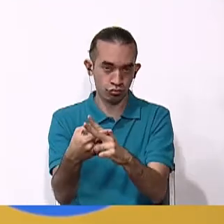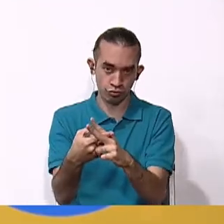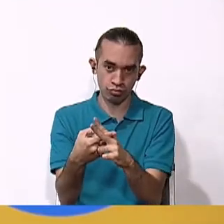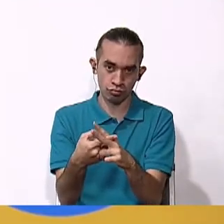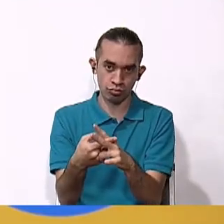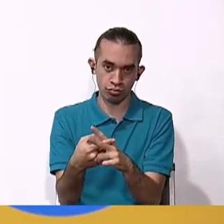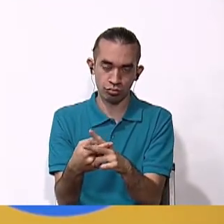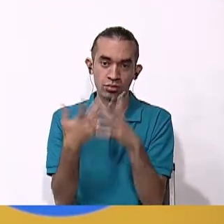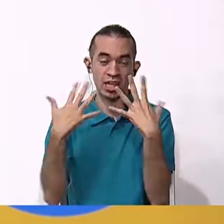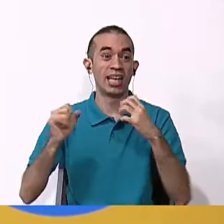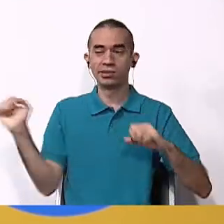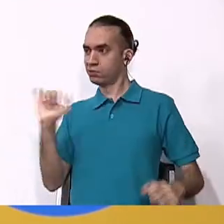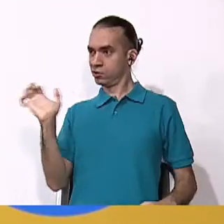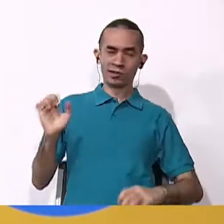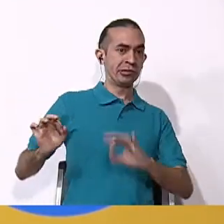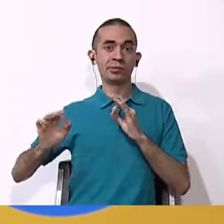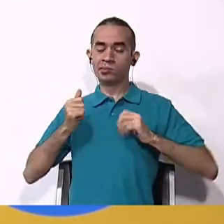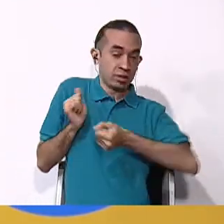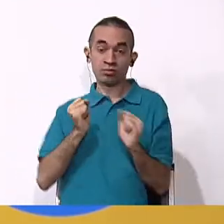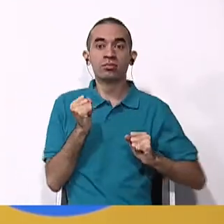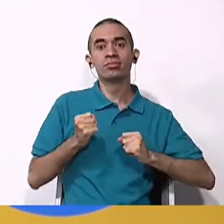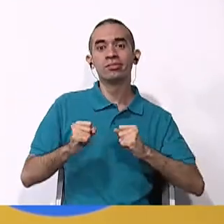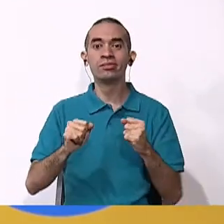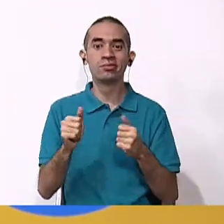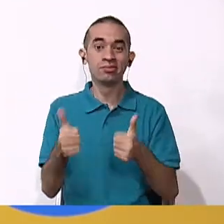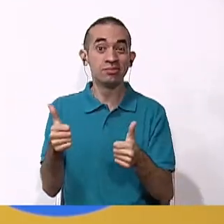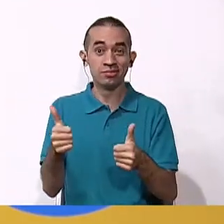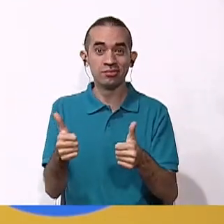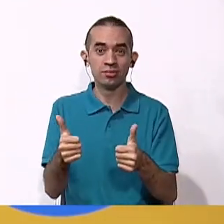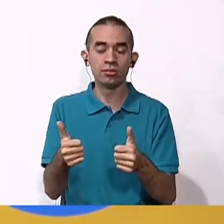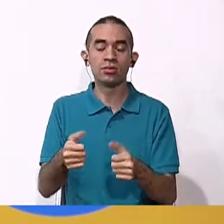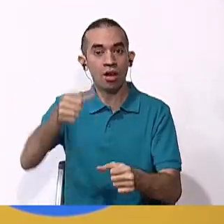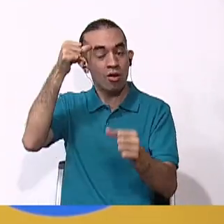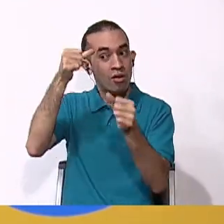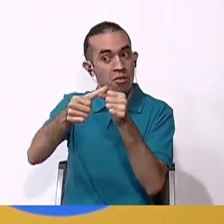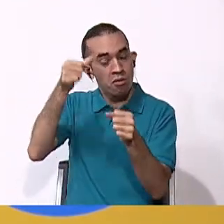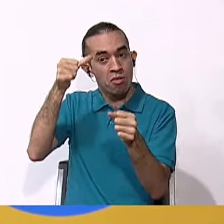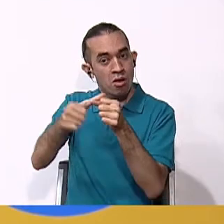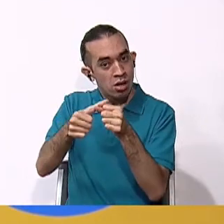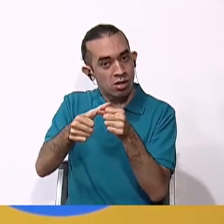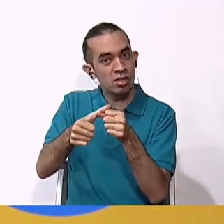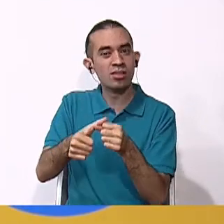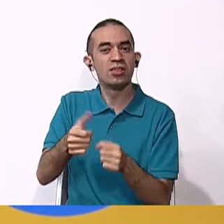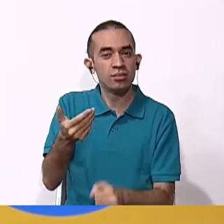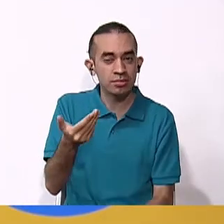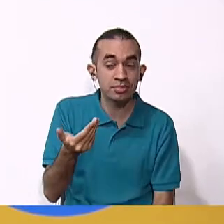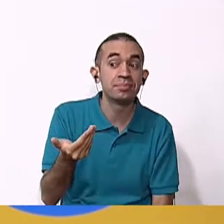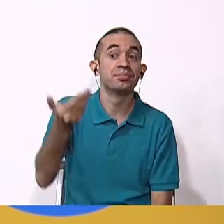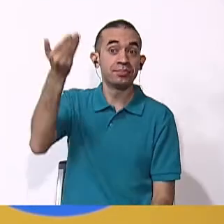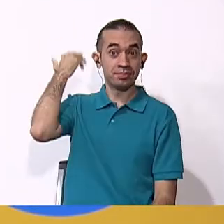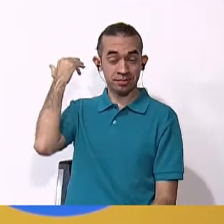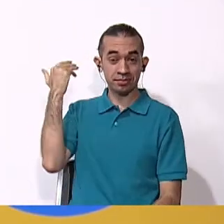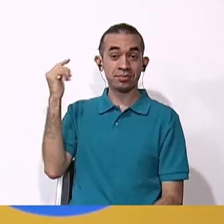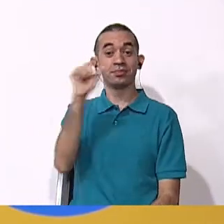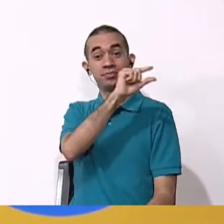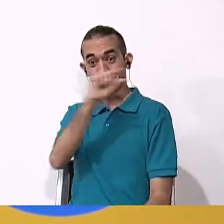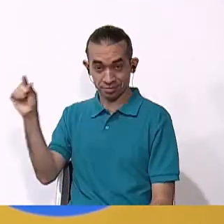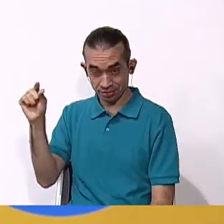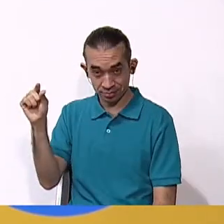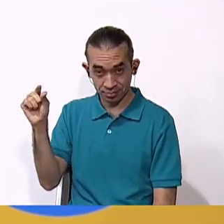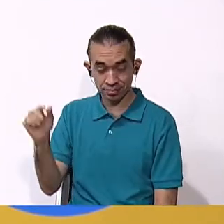have energy, we are going to start to remember what we studied